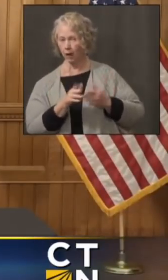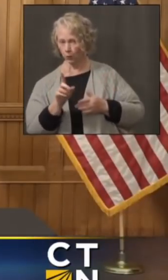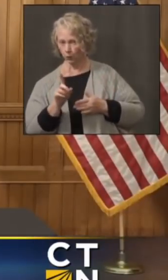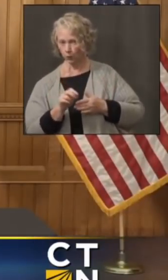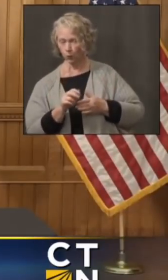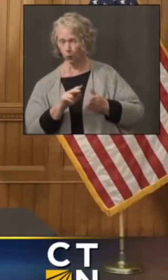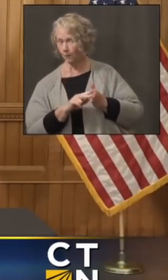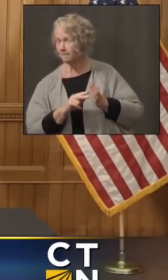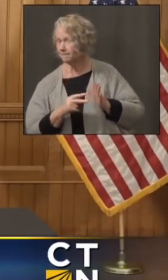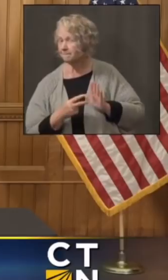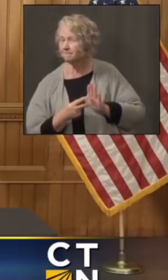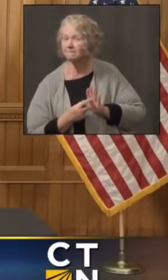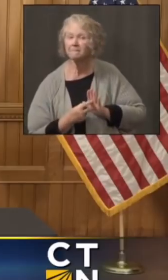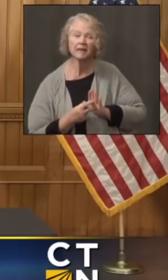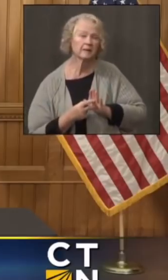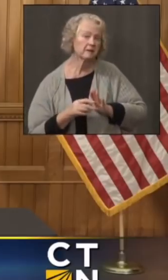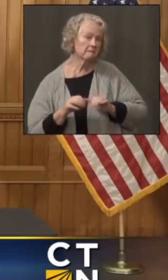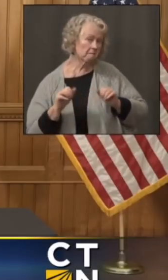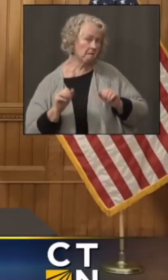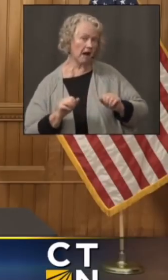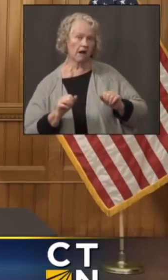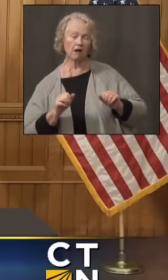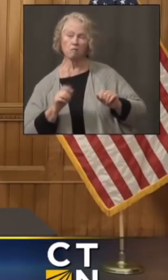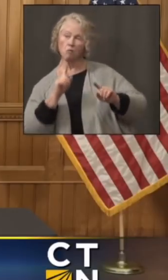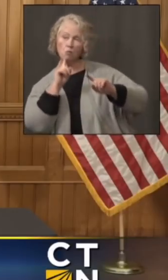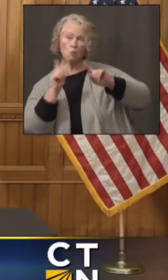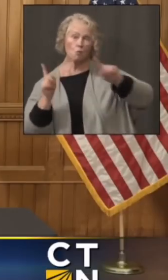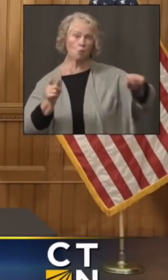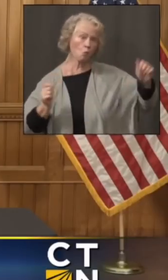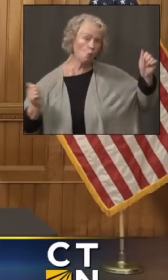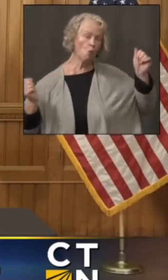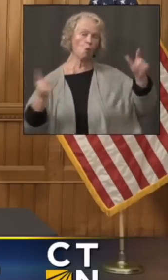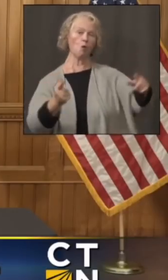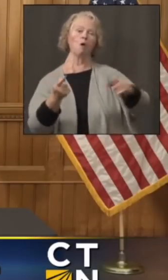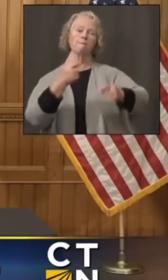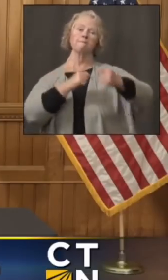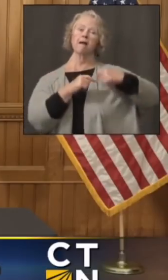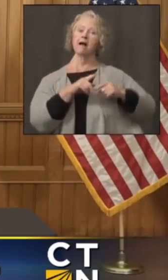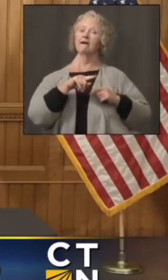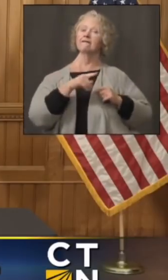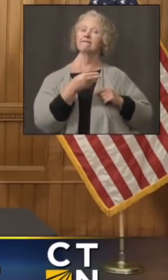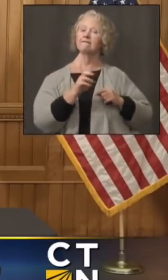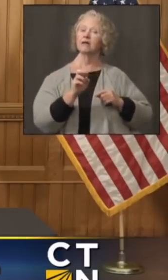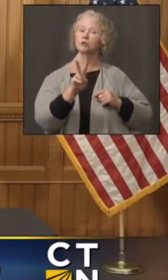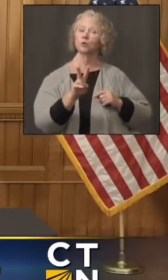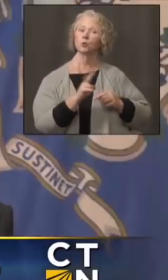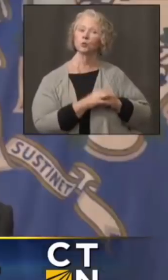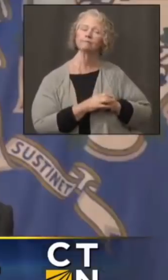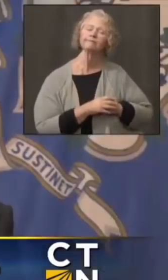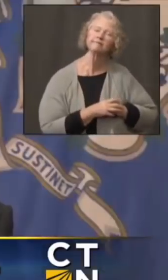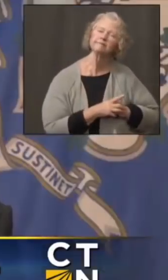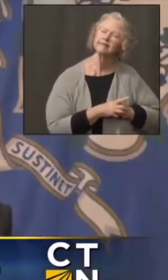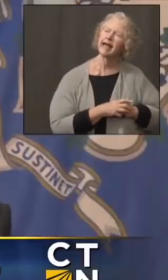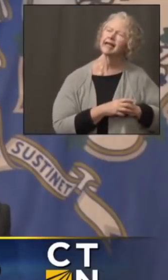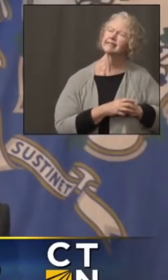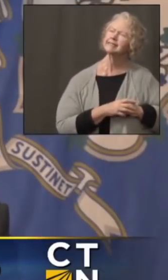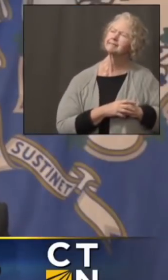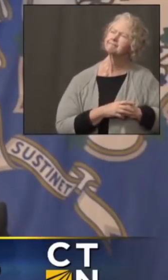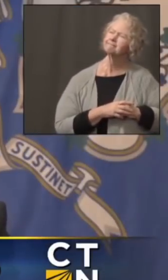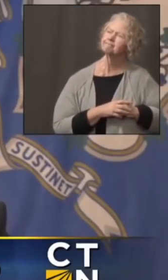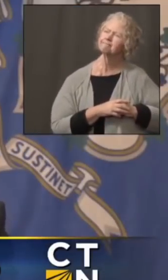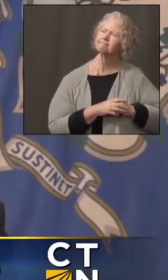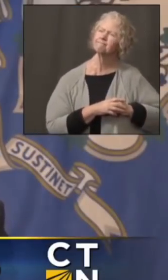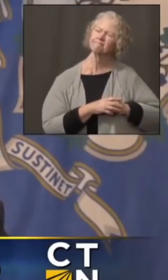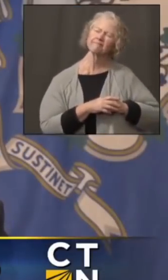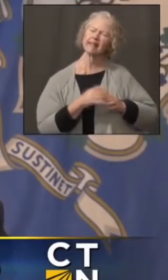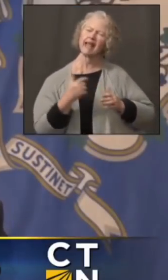mean specifically the potential of going back statewide to phase 2? I think I still am focused on